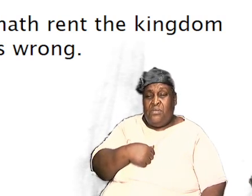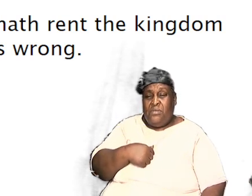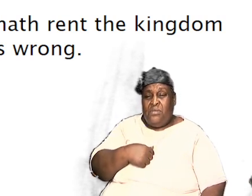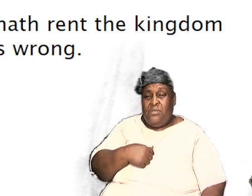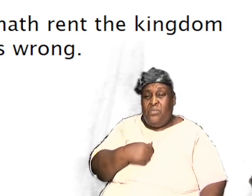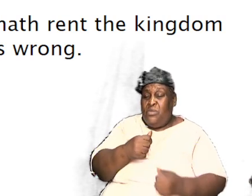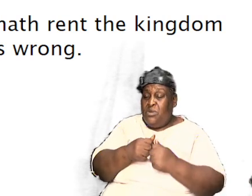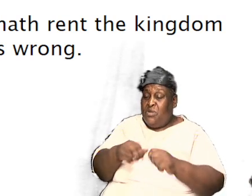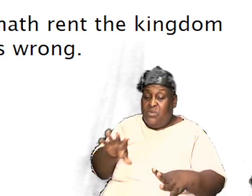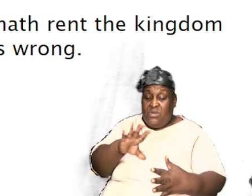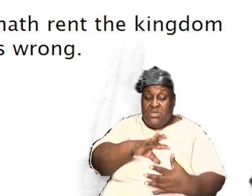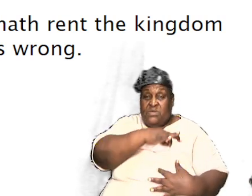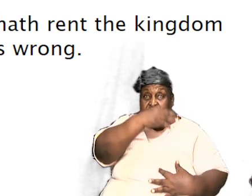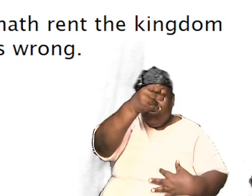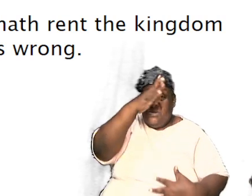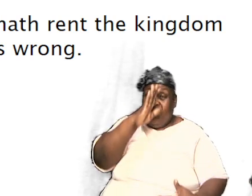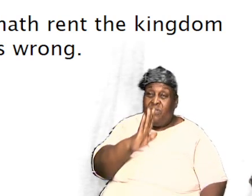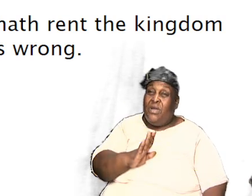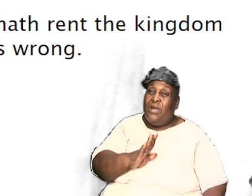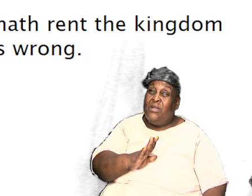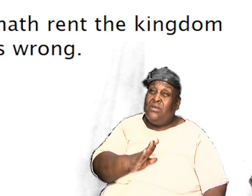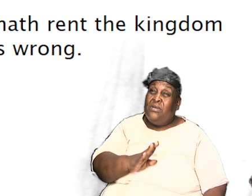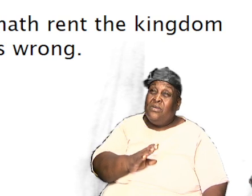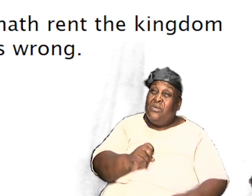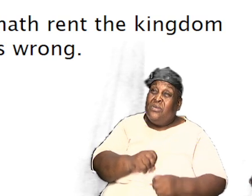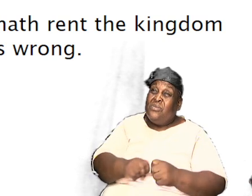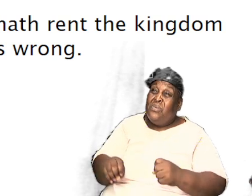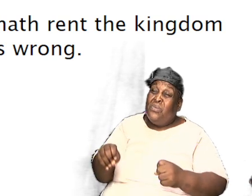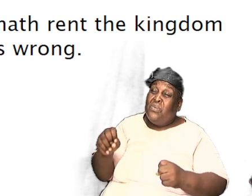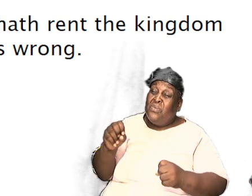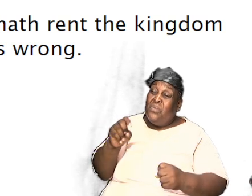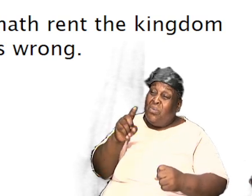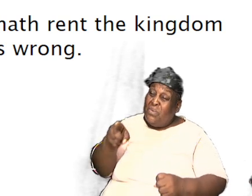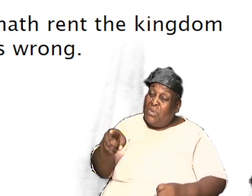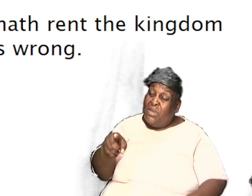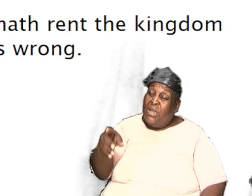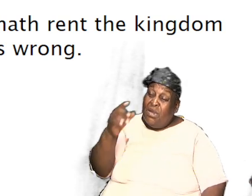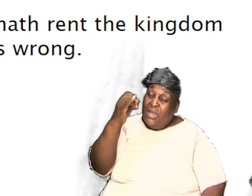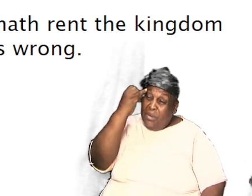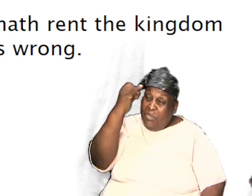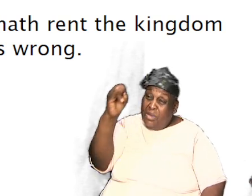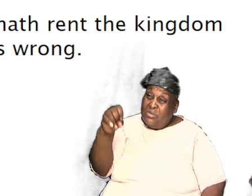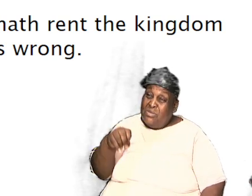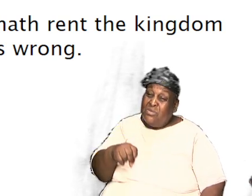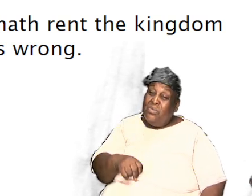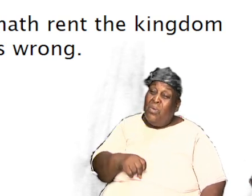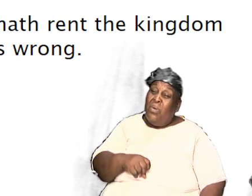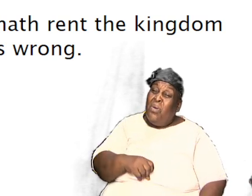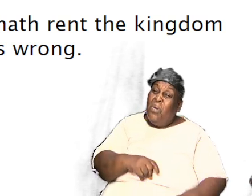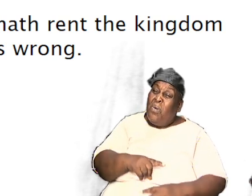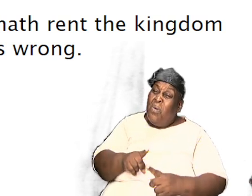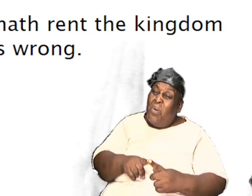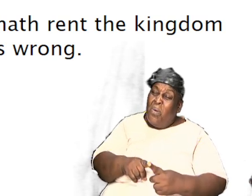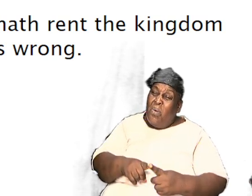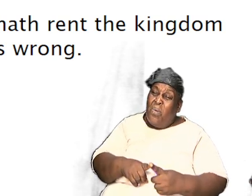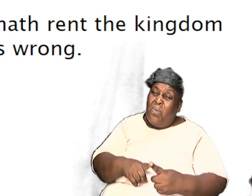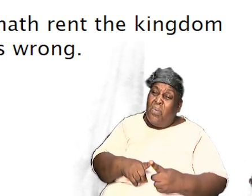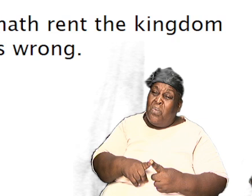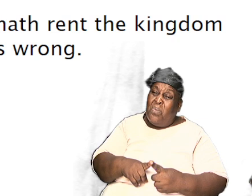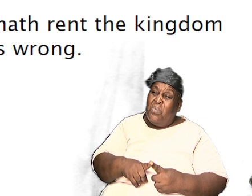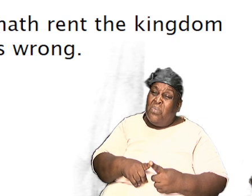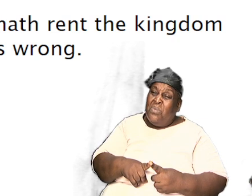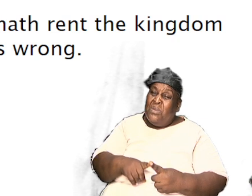Because without the Spirit of God, so can imagine how torment Saul was again. The Bible says, evil spirit from